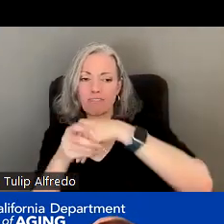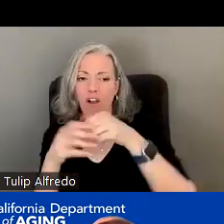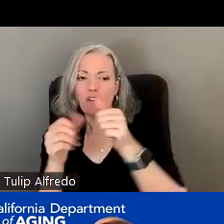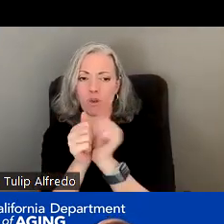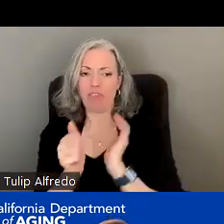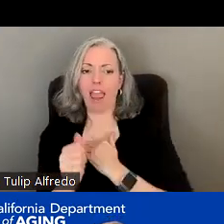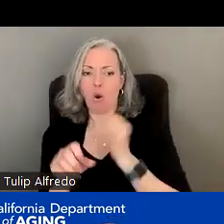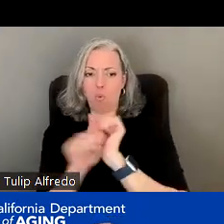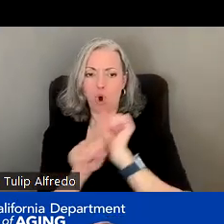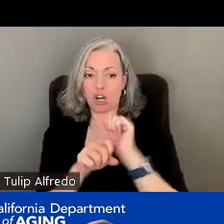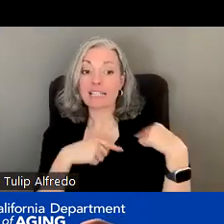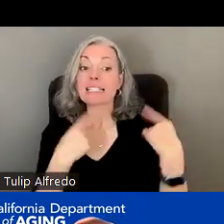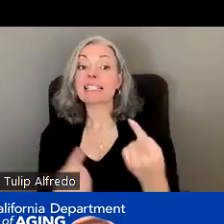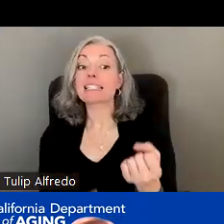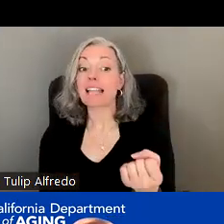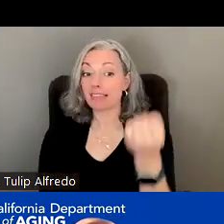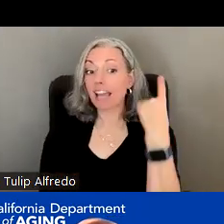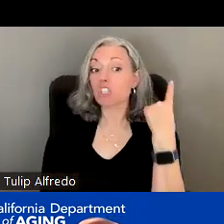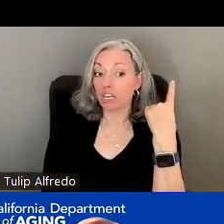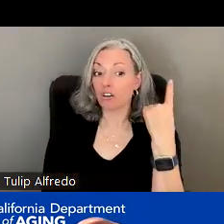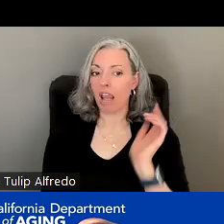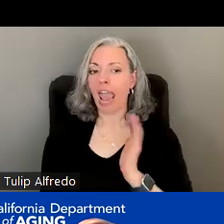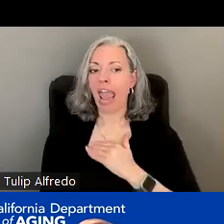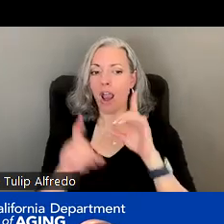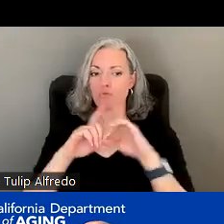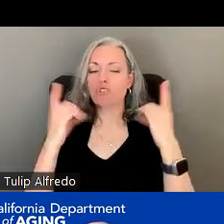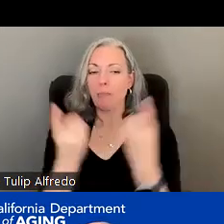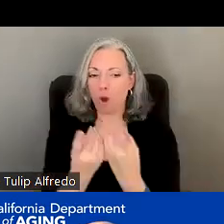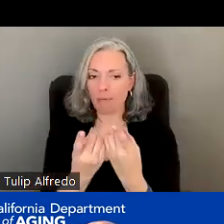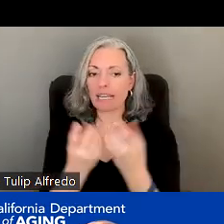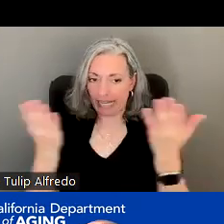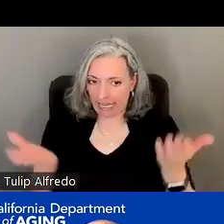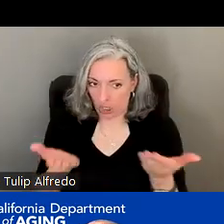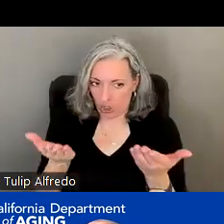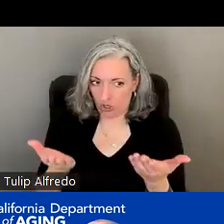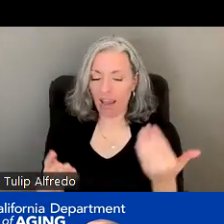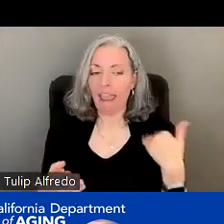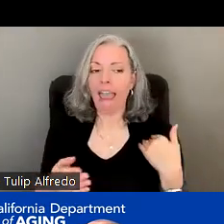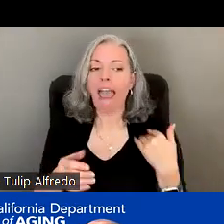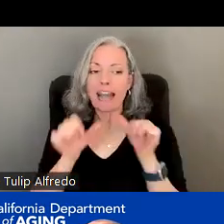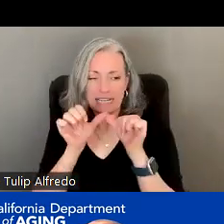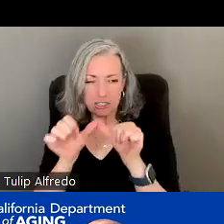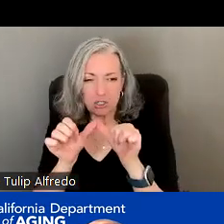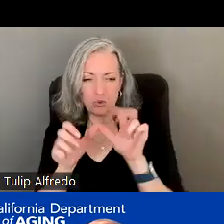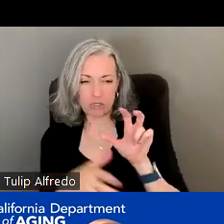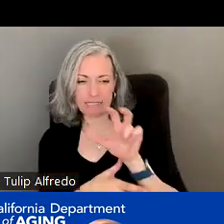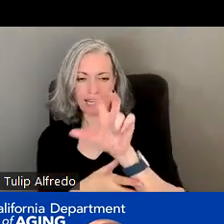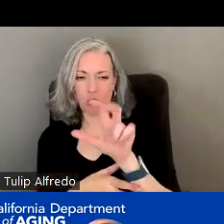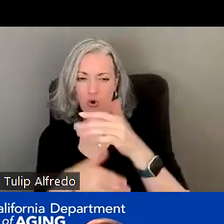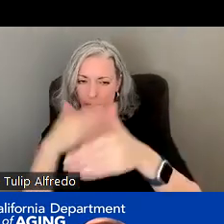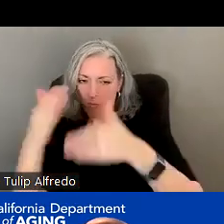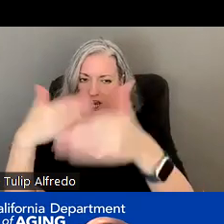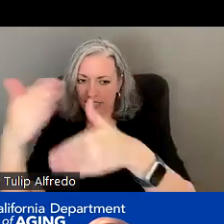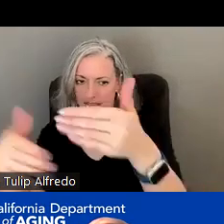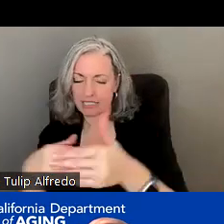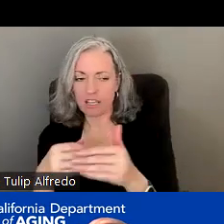last year. Our department, the Department of Aging, held an extensive stakeholder process